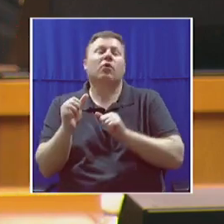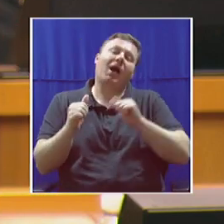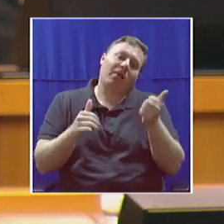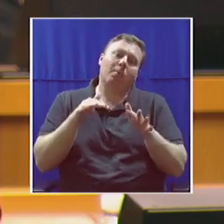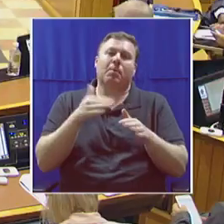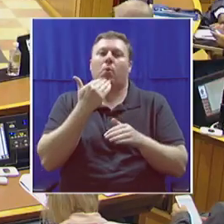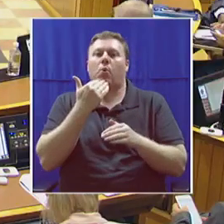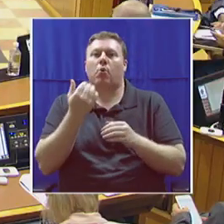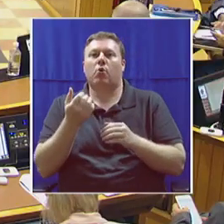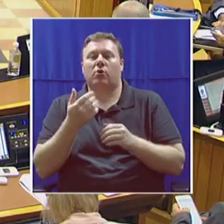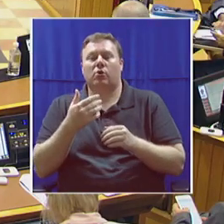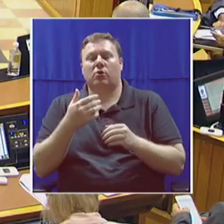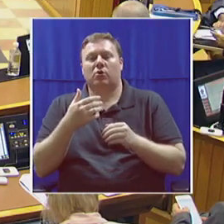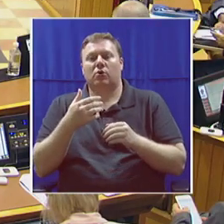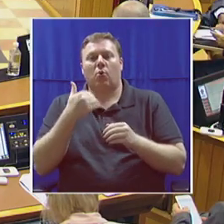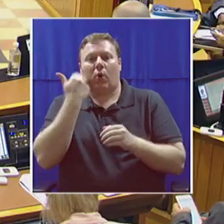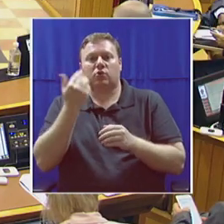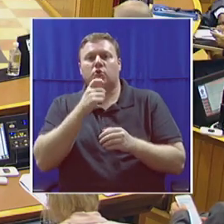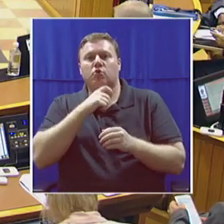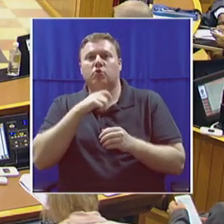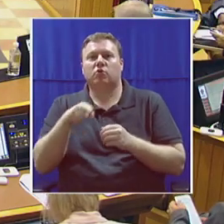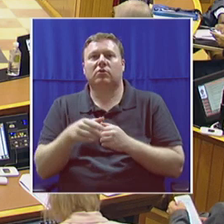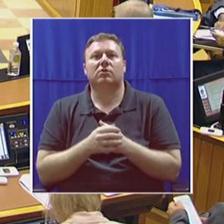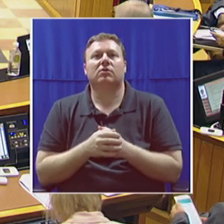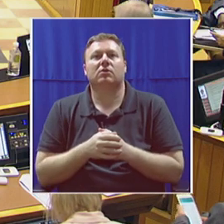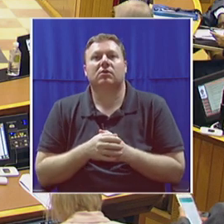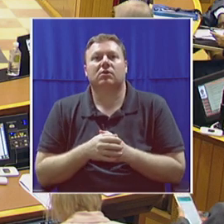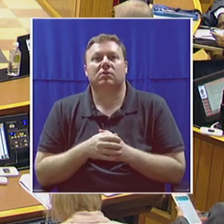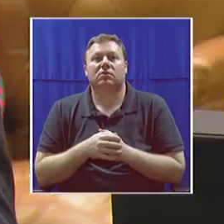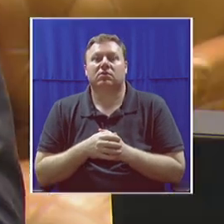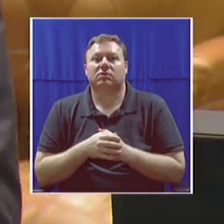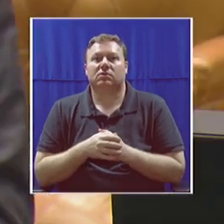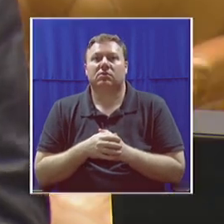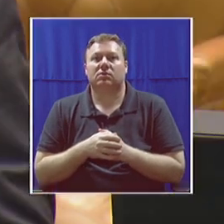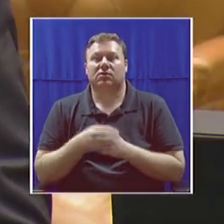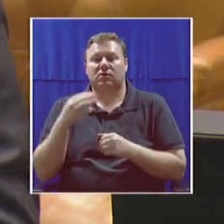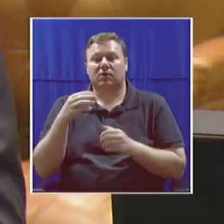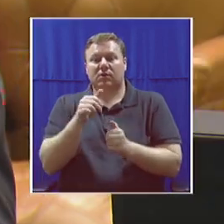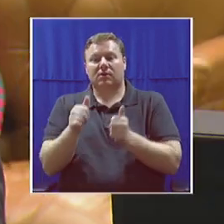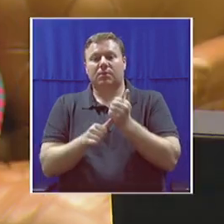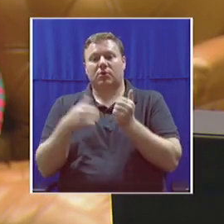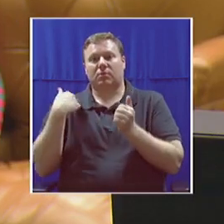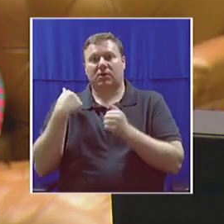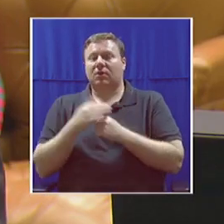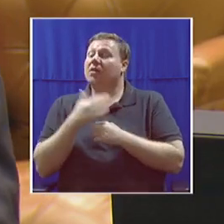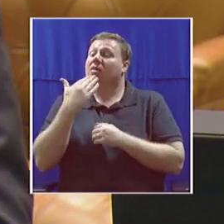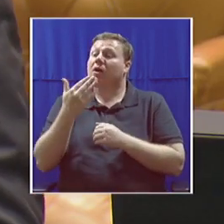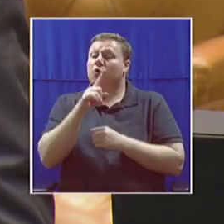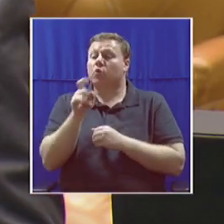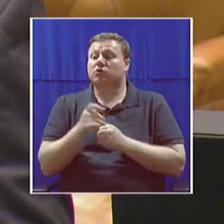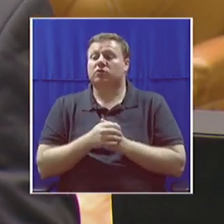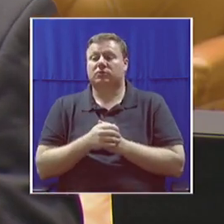you The Honorable Deputy Minister thank you for for for that